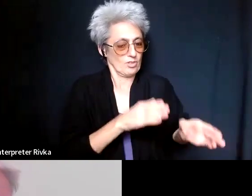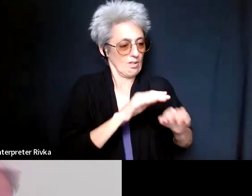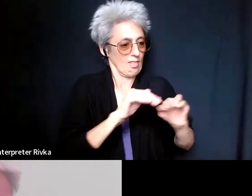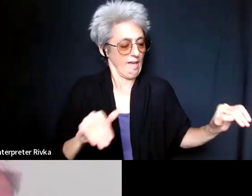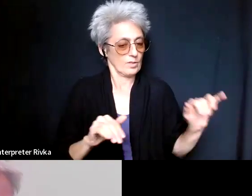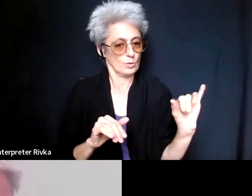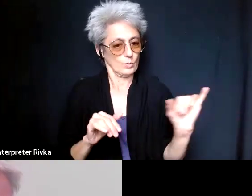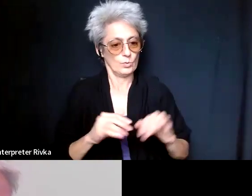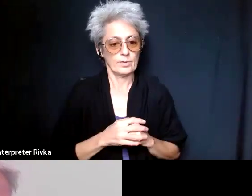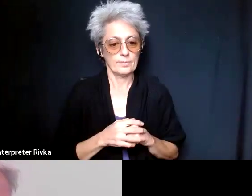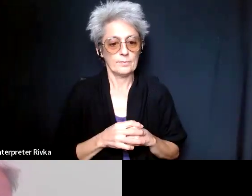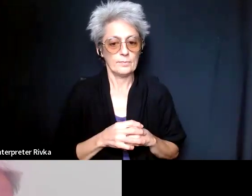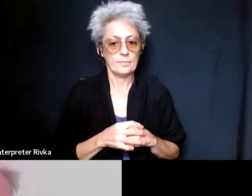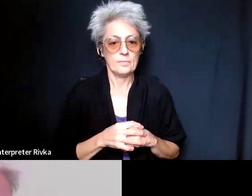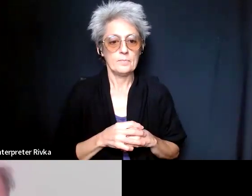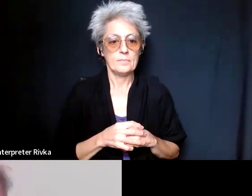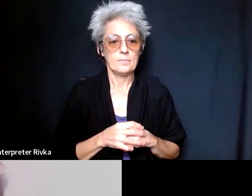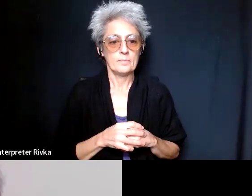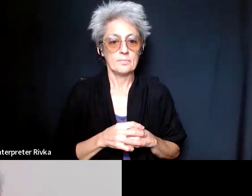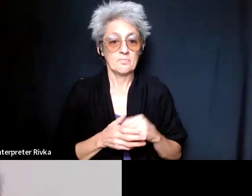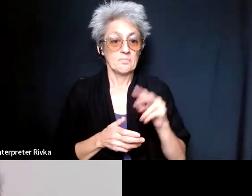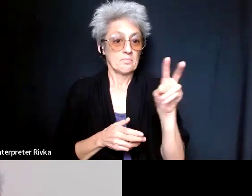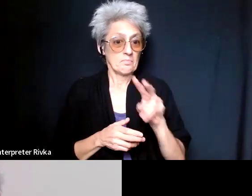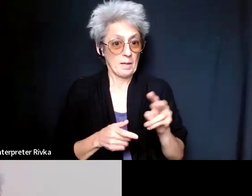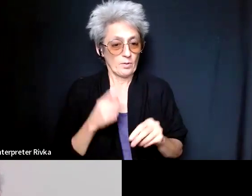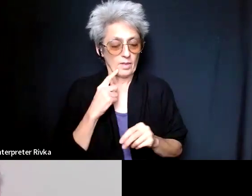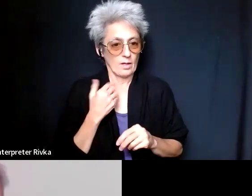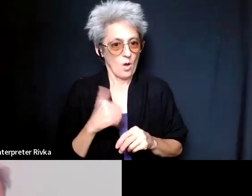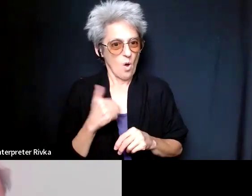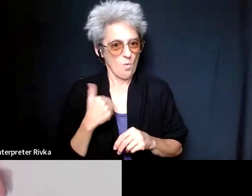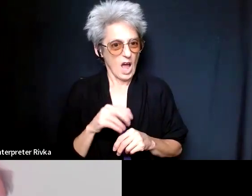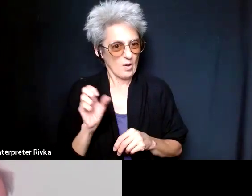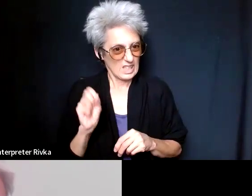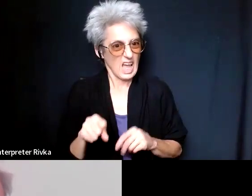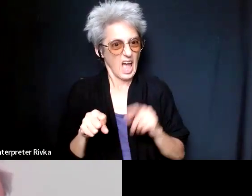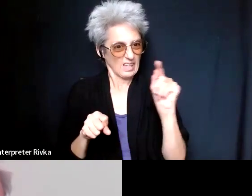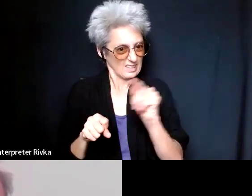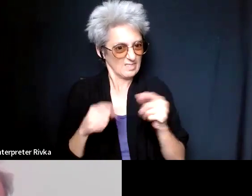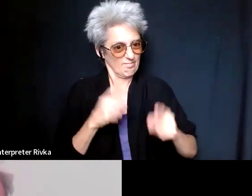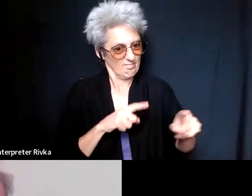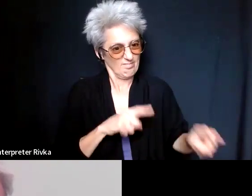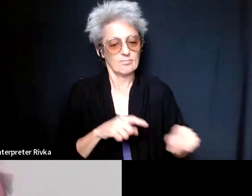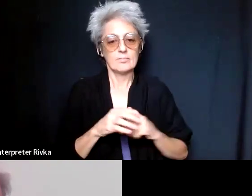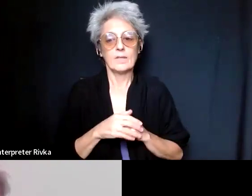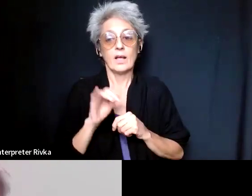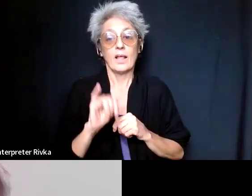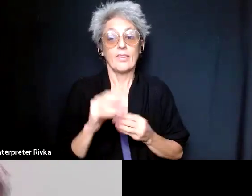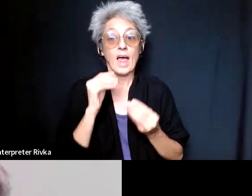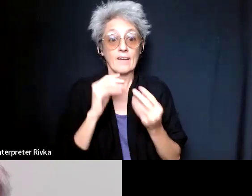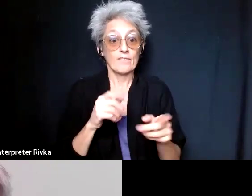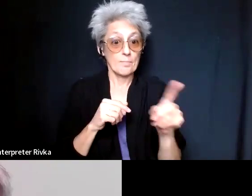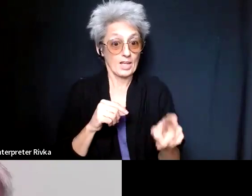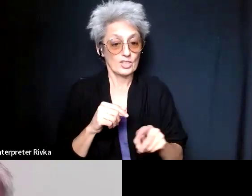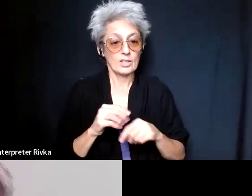And as you look through that, you go, oh my goodness, yes. And these things this information we gathered from